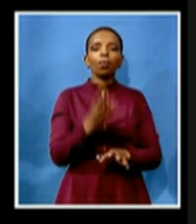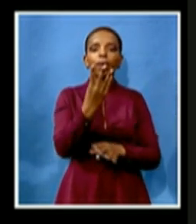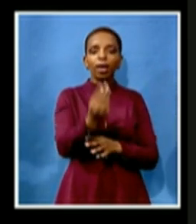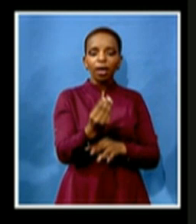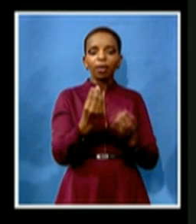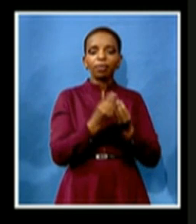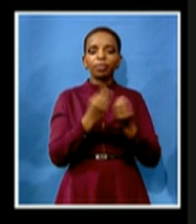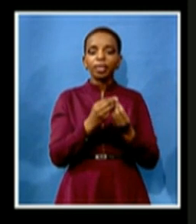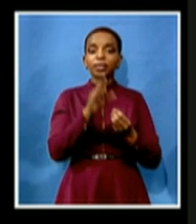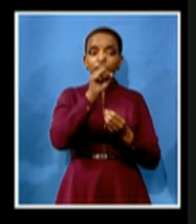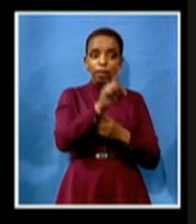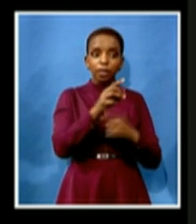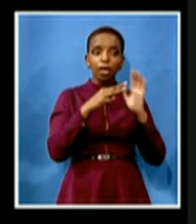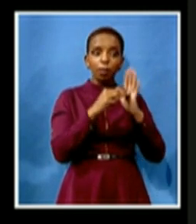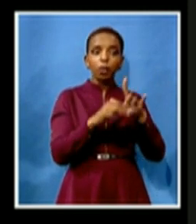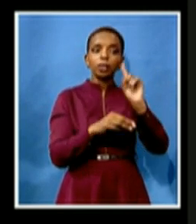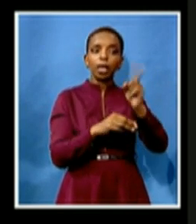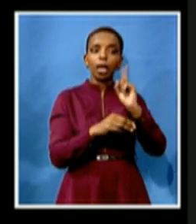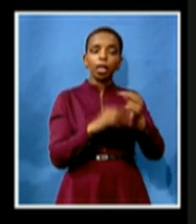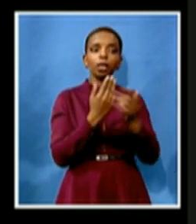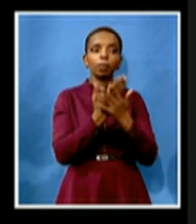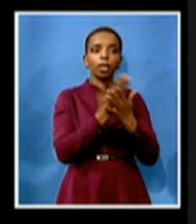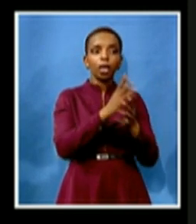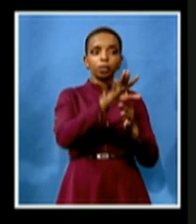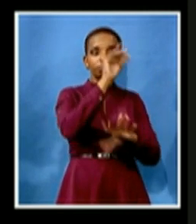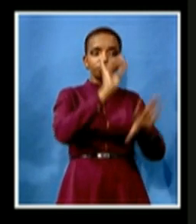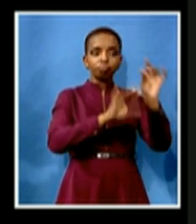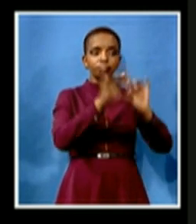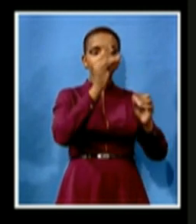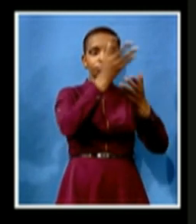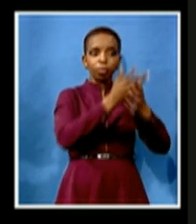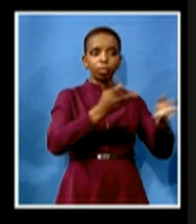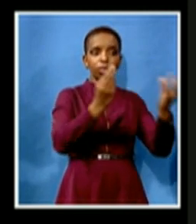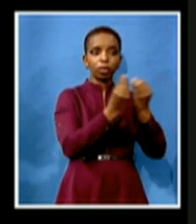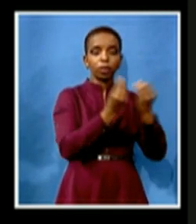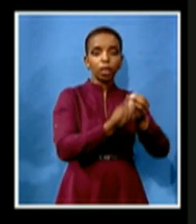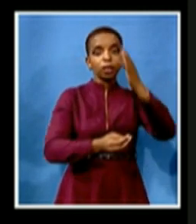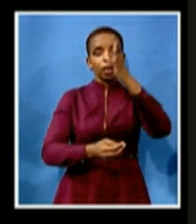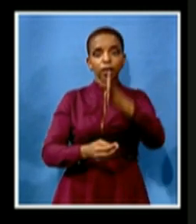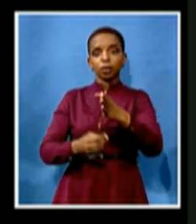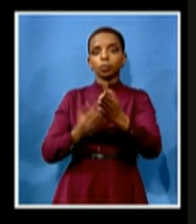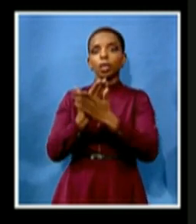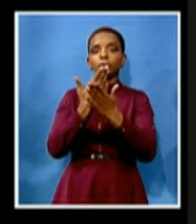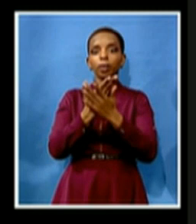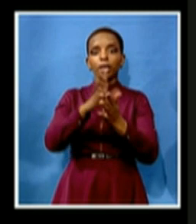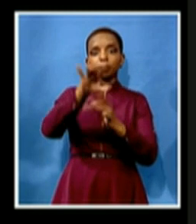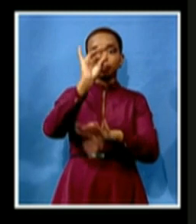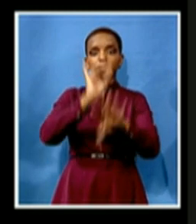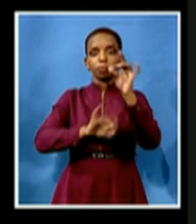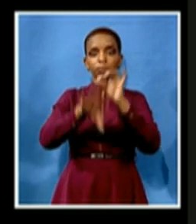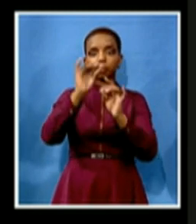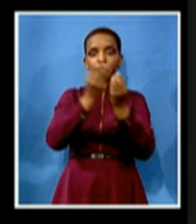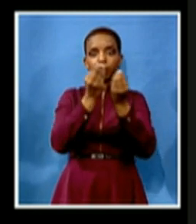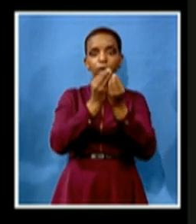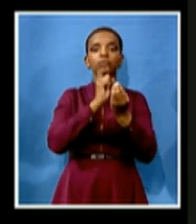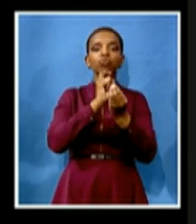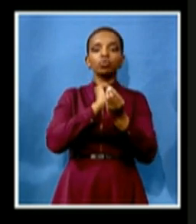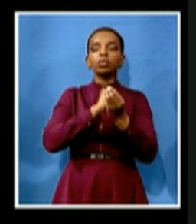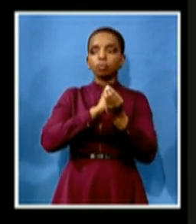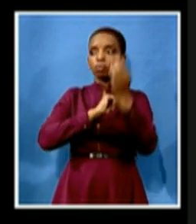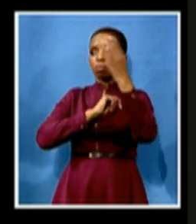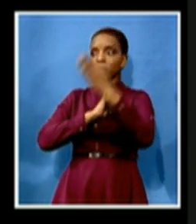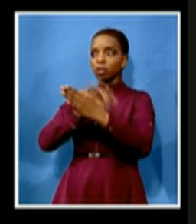helpful to take us forward, as it were. So I do agree with this approach that the models will